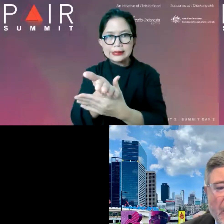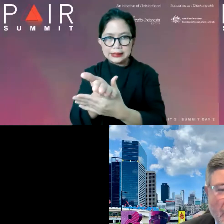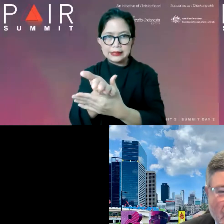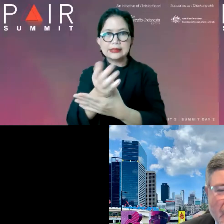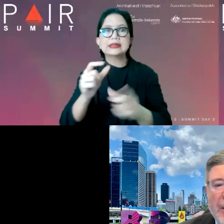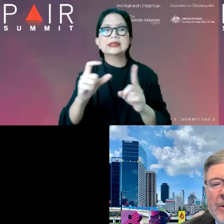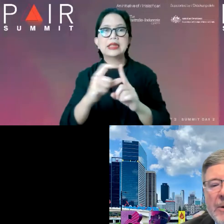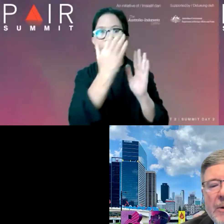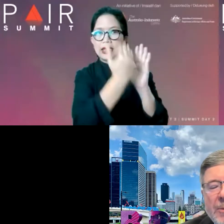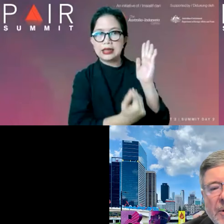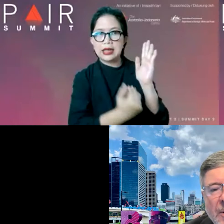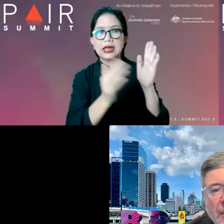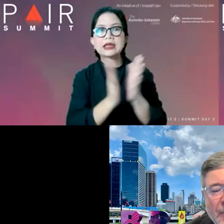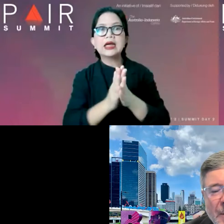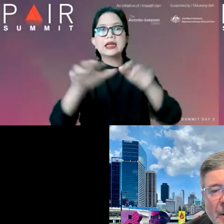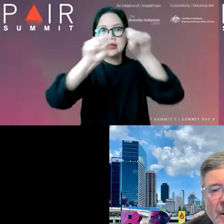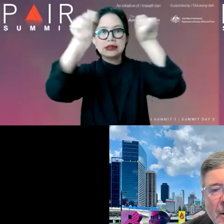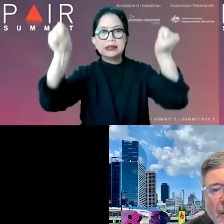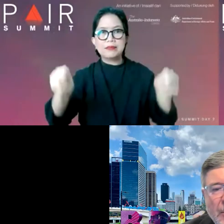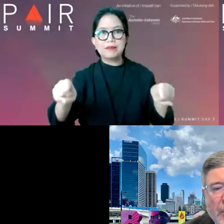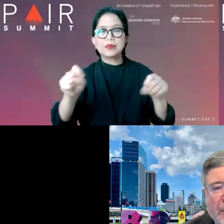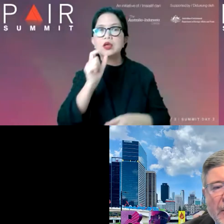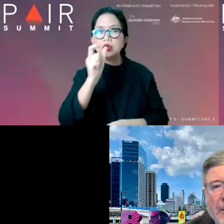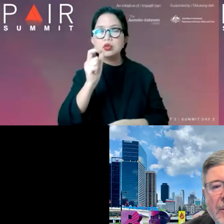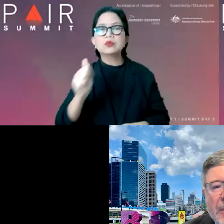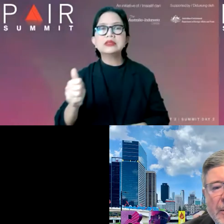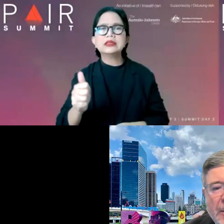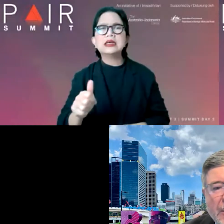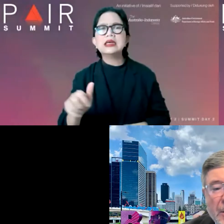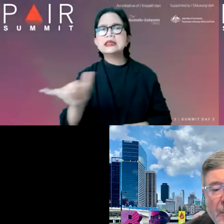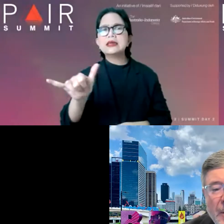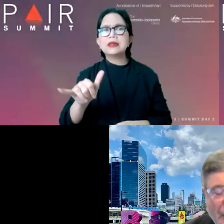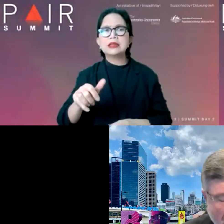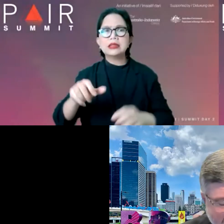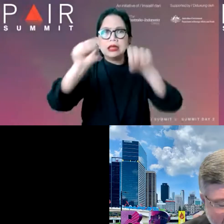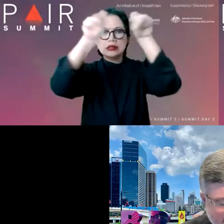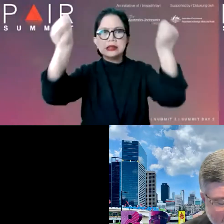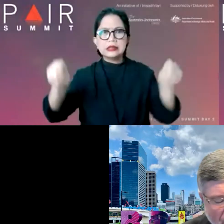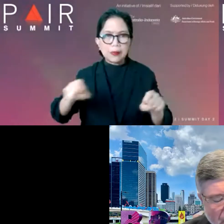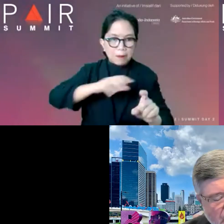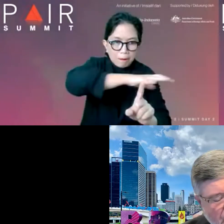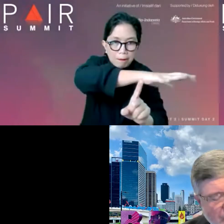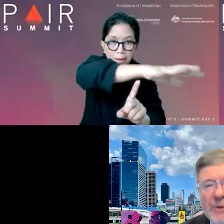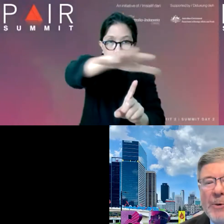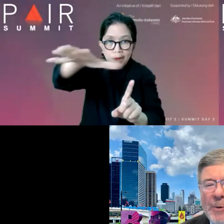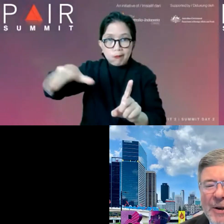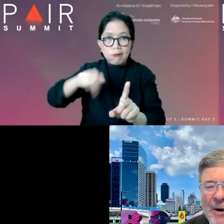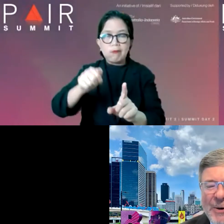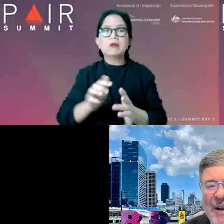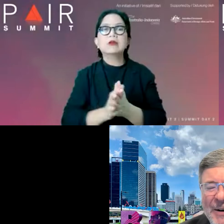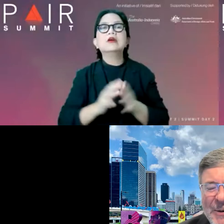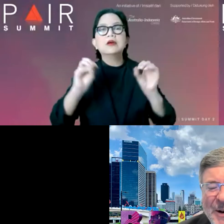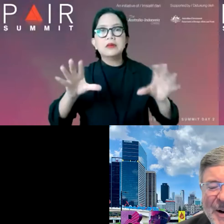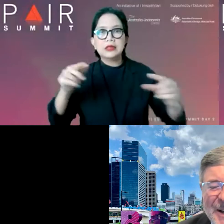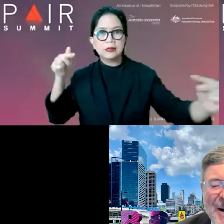it more like an ecosystem with greater points of connectivity. So yeah, in fact, I've prepared a list of lessons which we can go